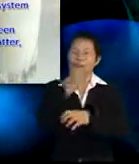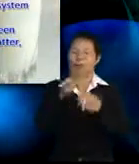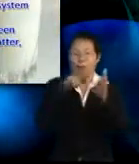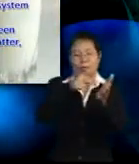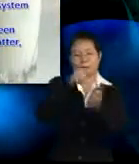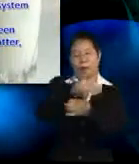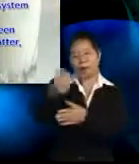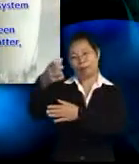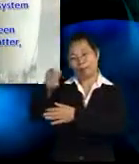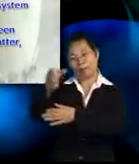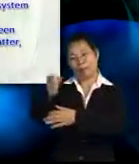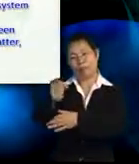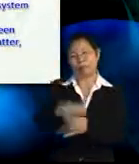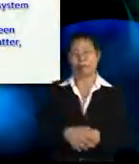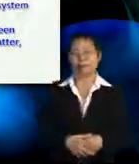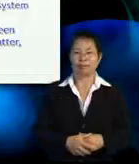milk.